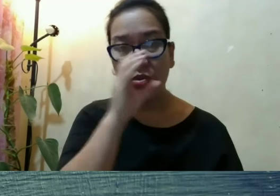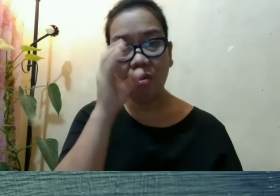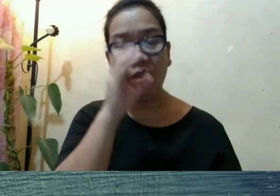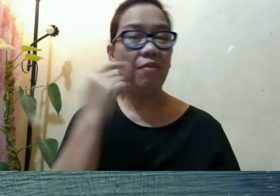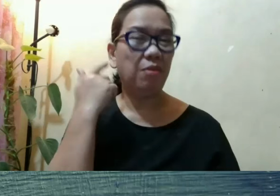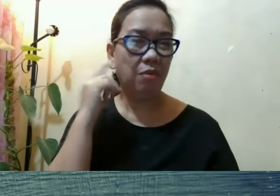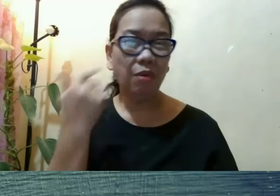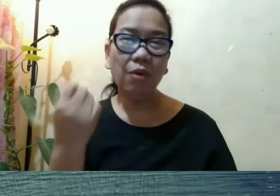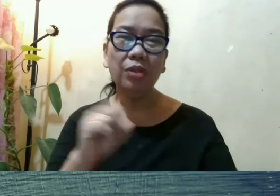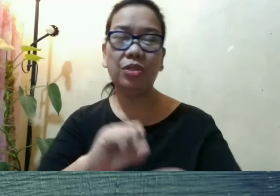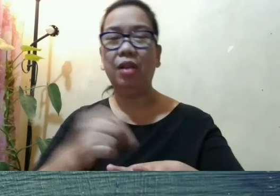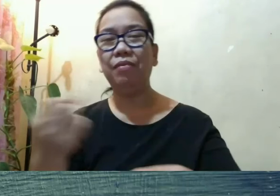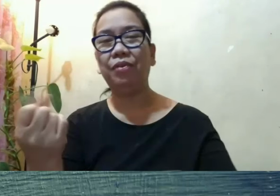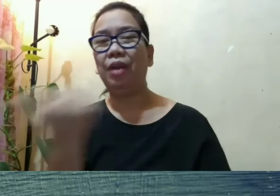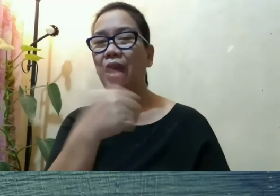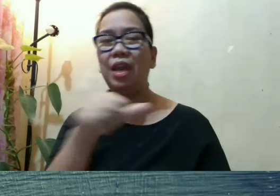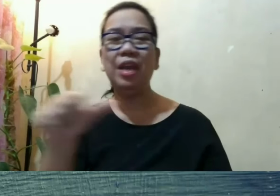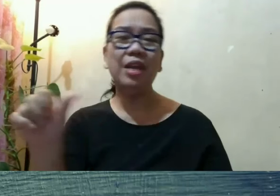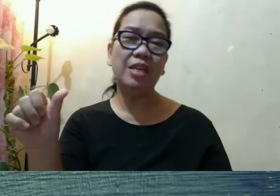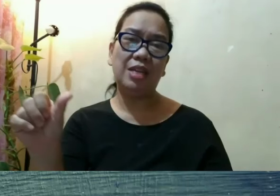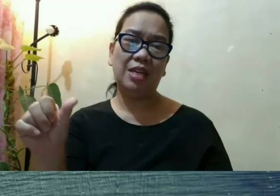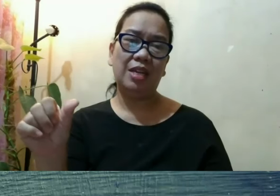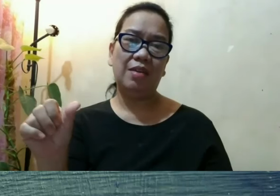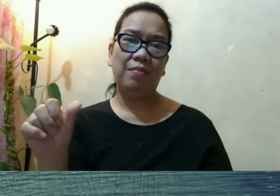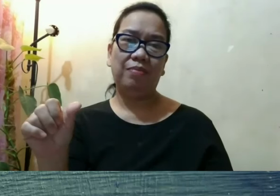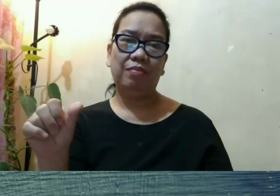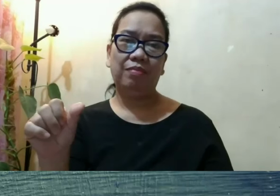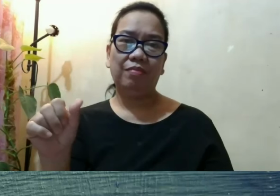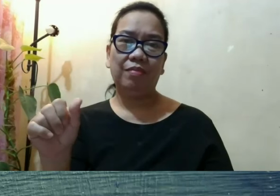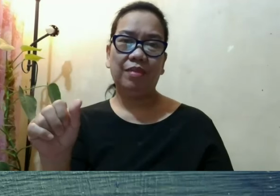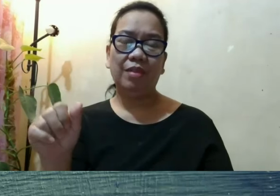are looking for gold, silver, any